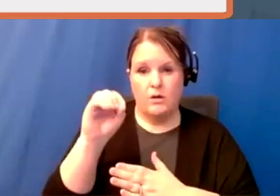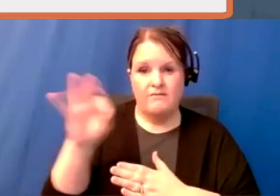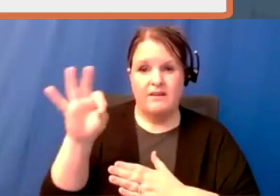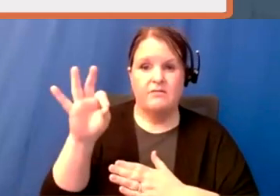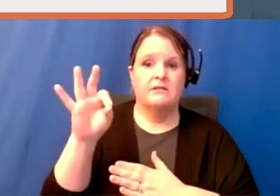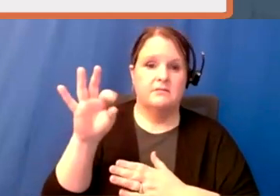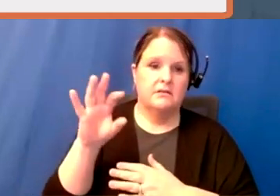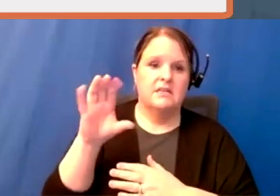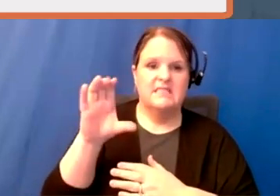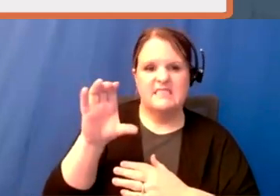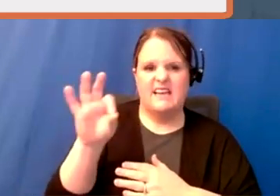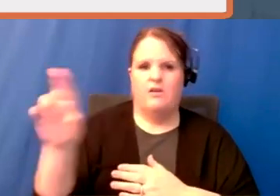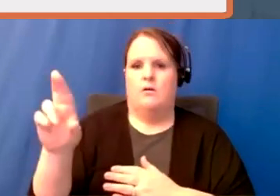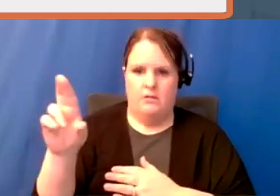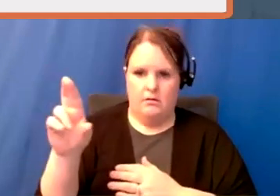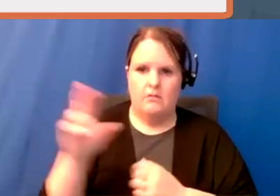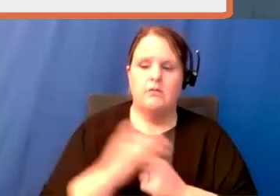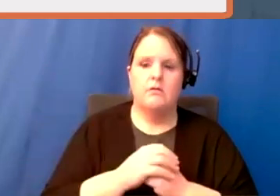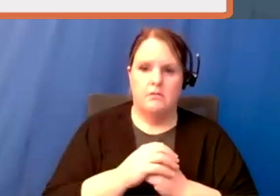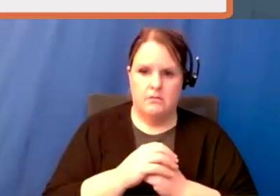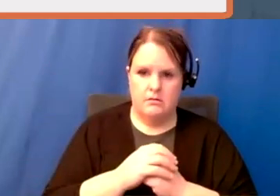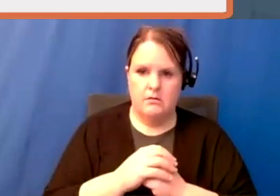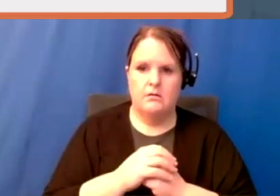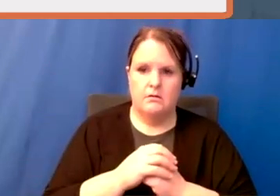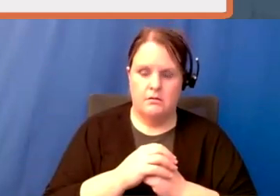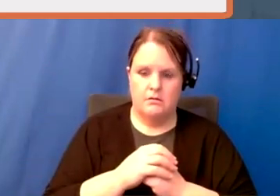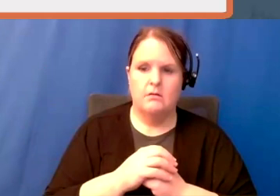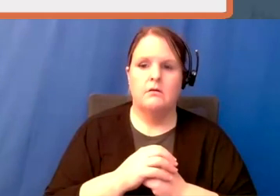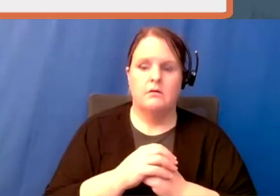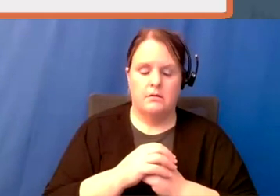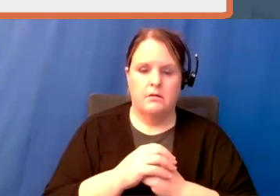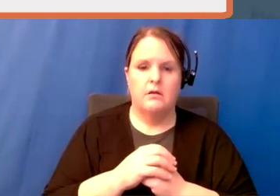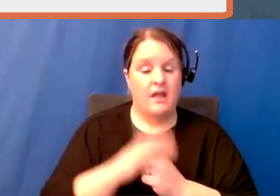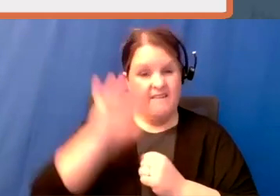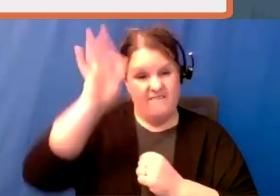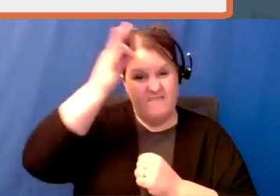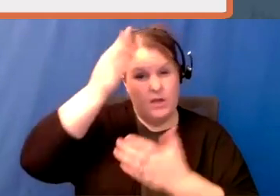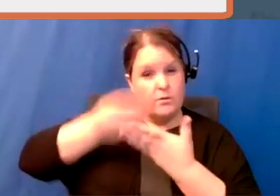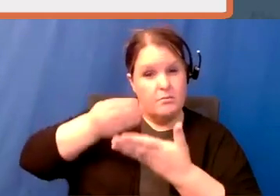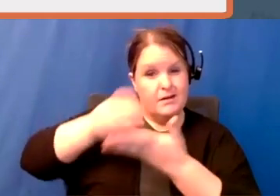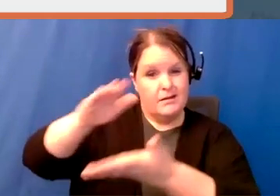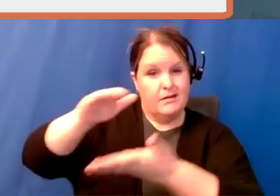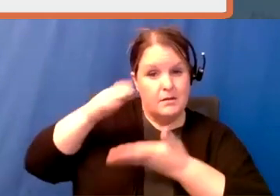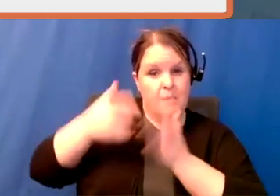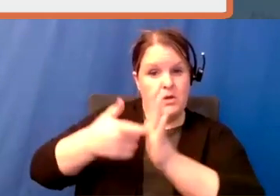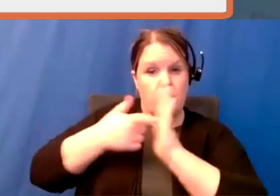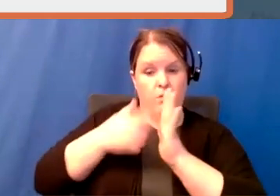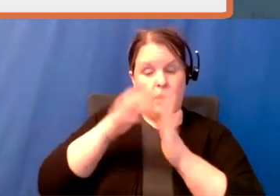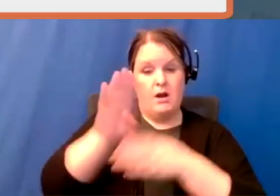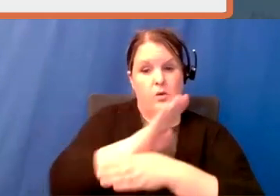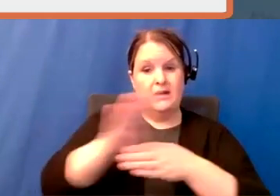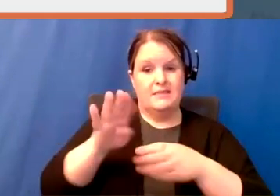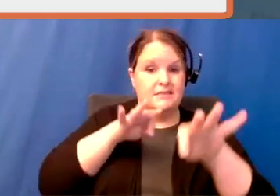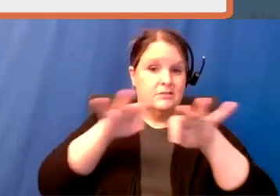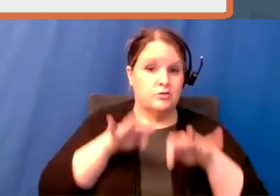uniform guidance, right? So federal award applications, they might require your organization to